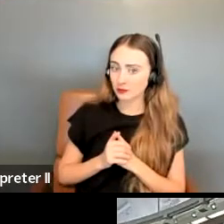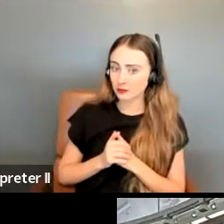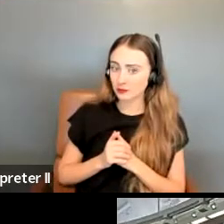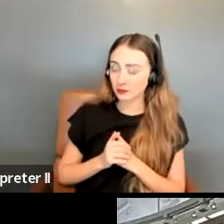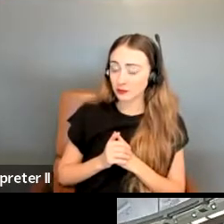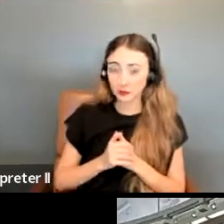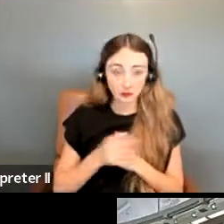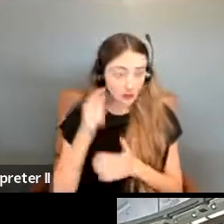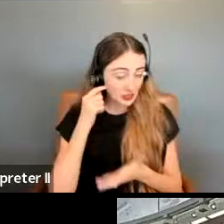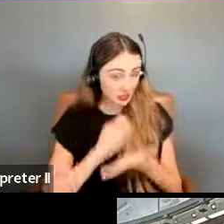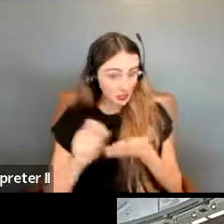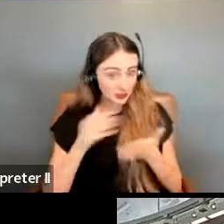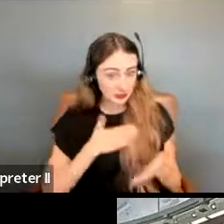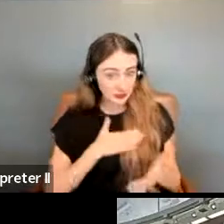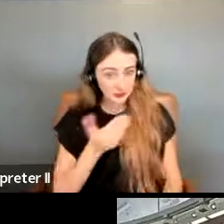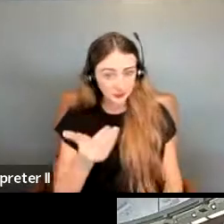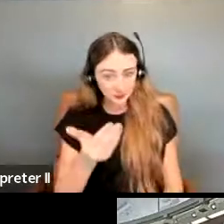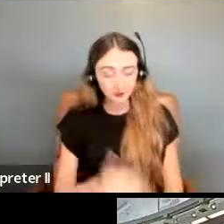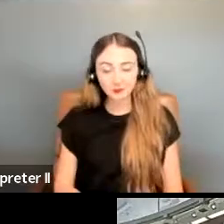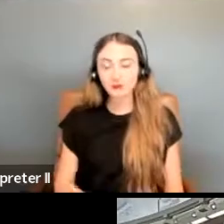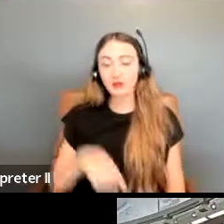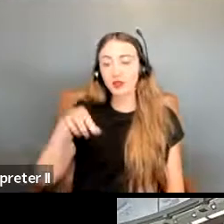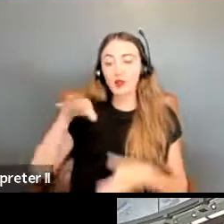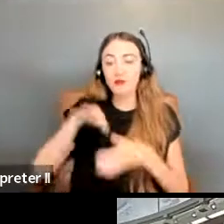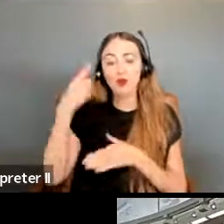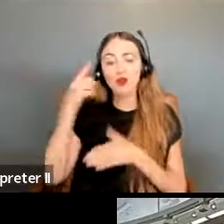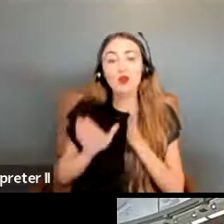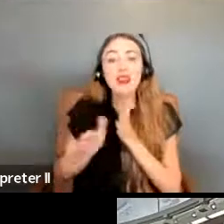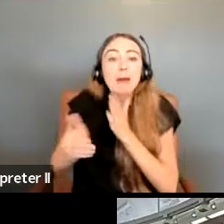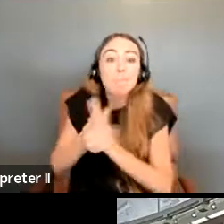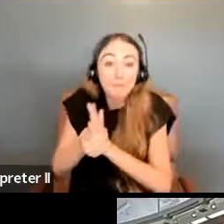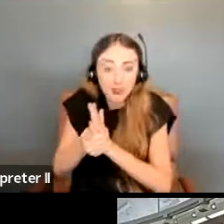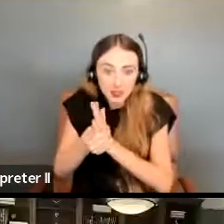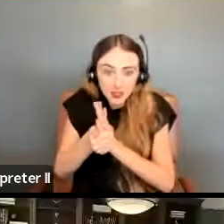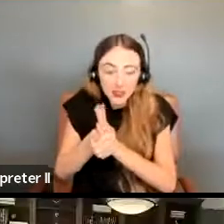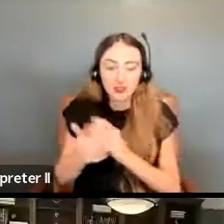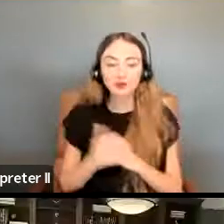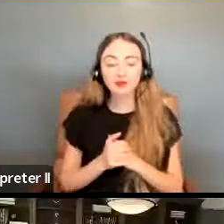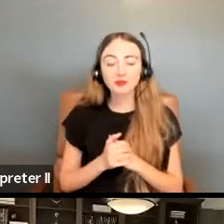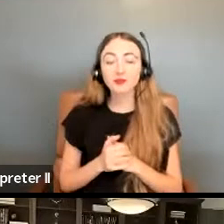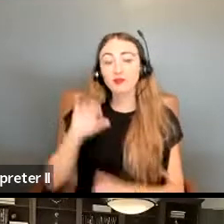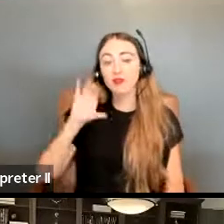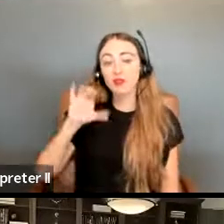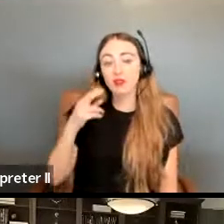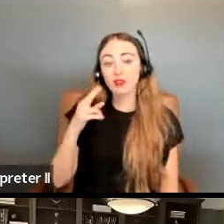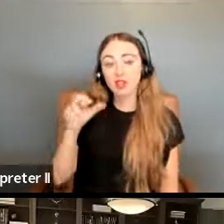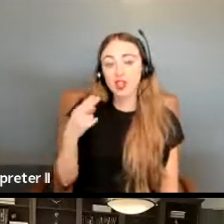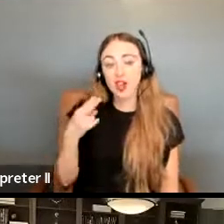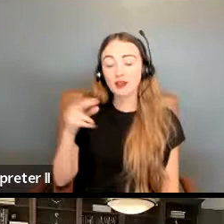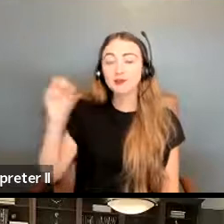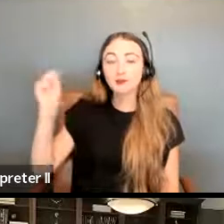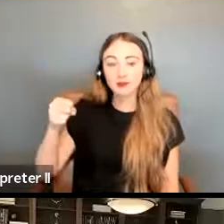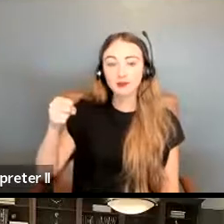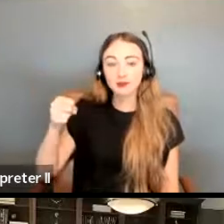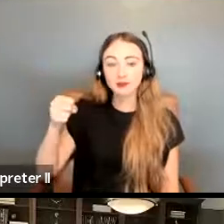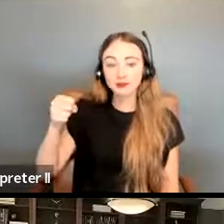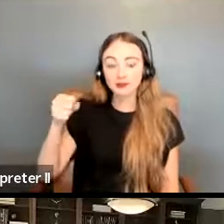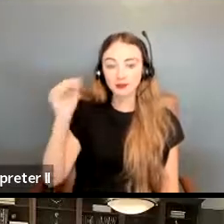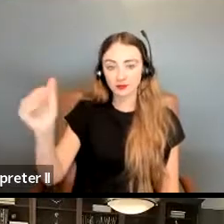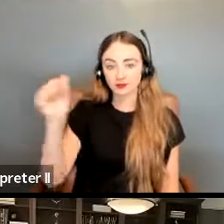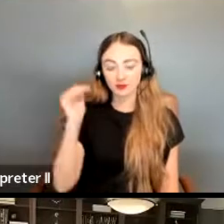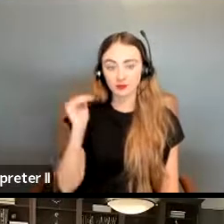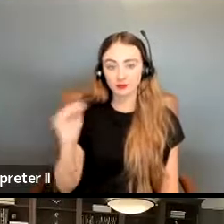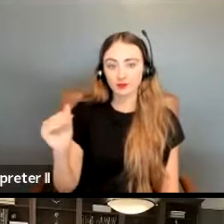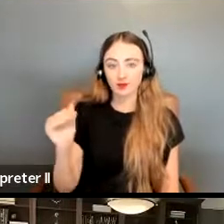Madam Secretary, would you call the roll, please? The vote is on the amendment. Councilmember Che? Yes. Councilmember Che